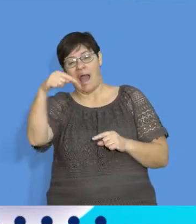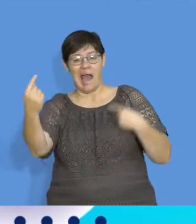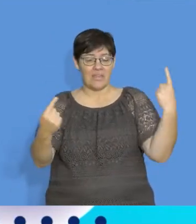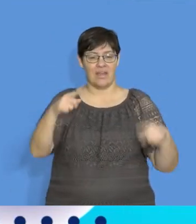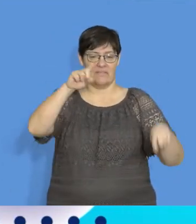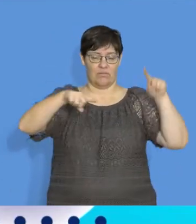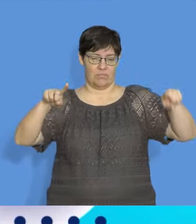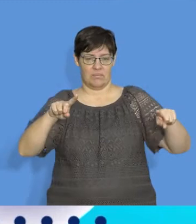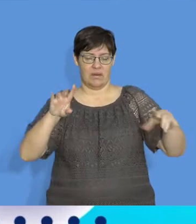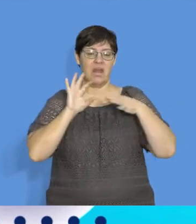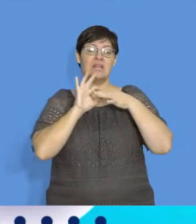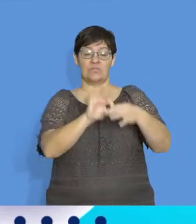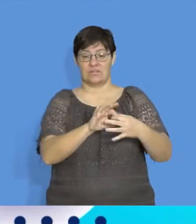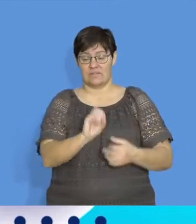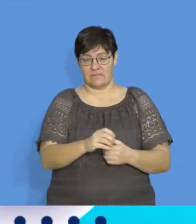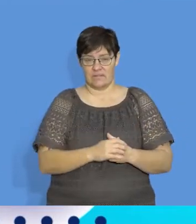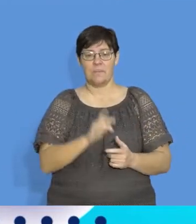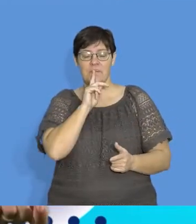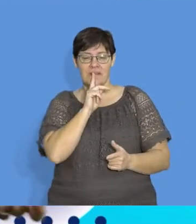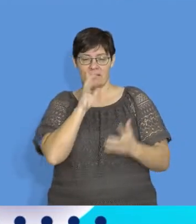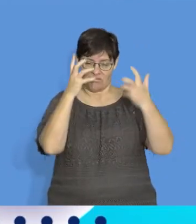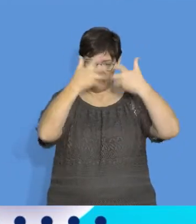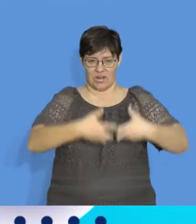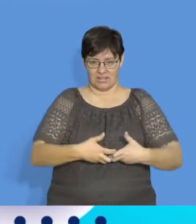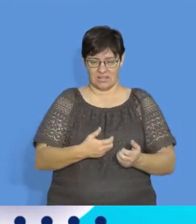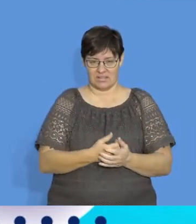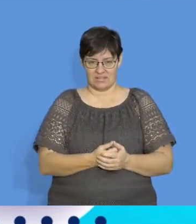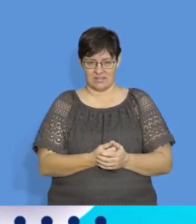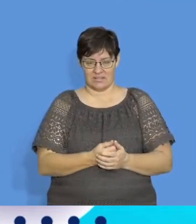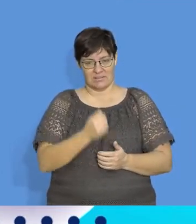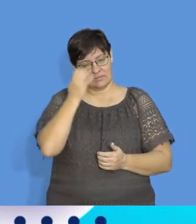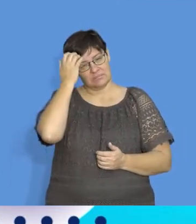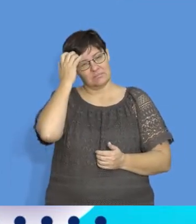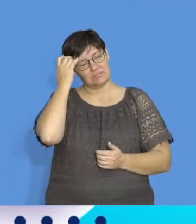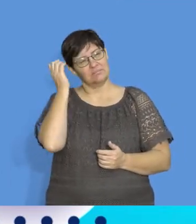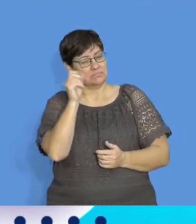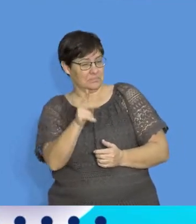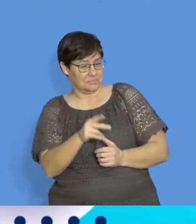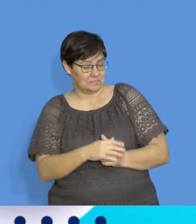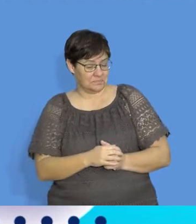associated, meaning correlated or with correlation. Okay.